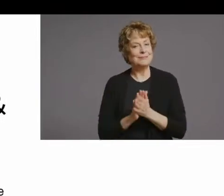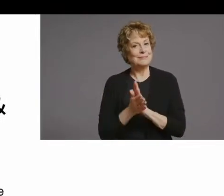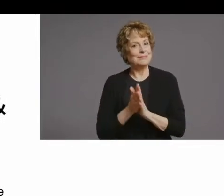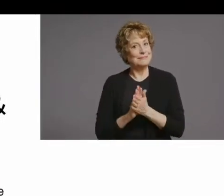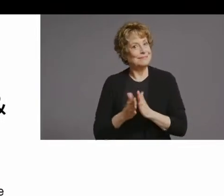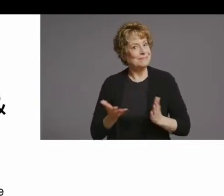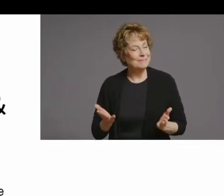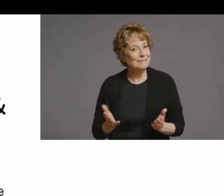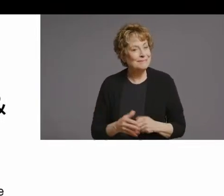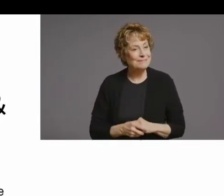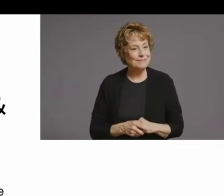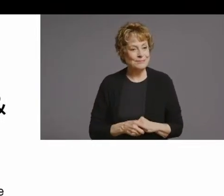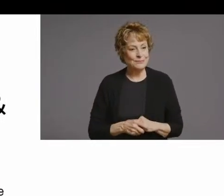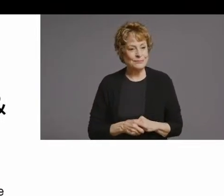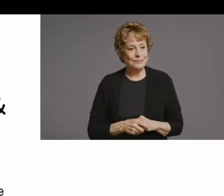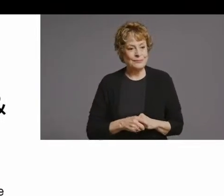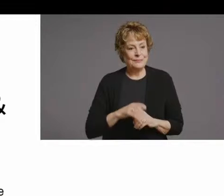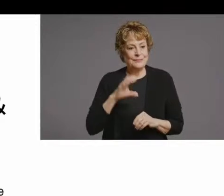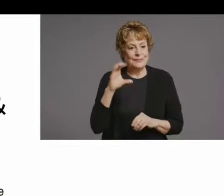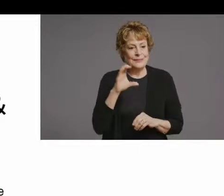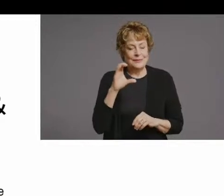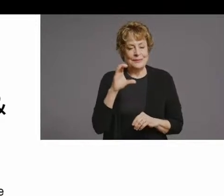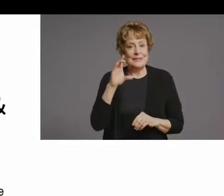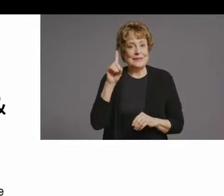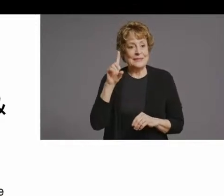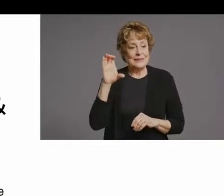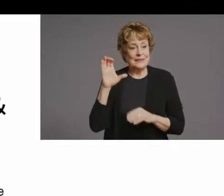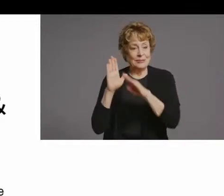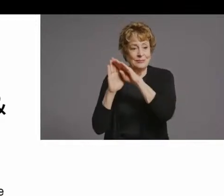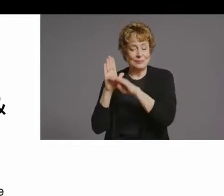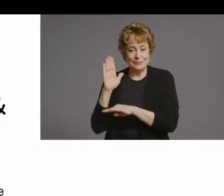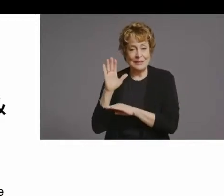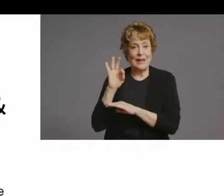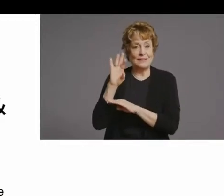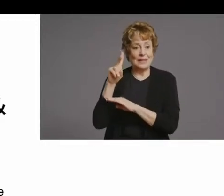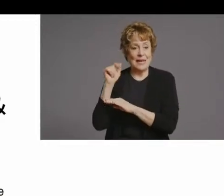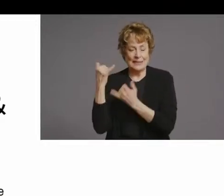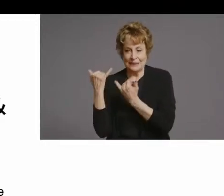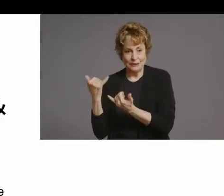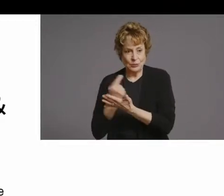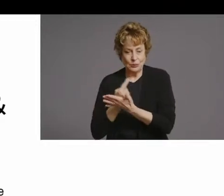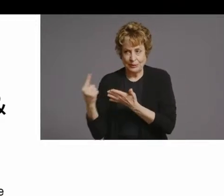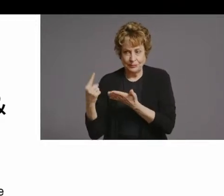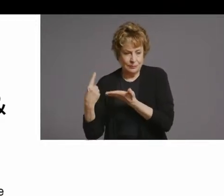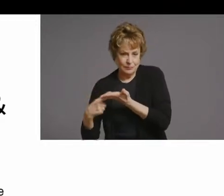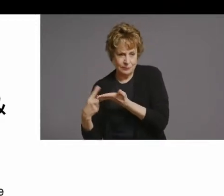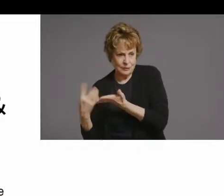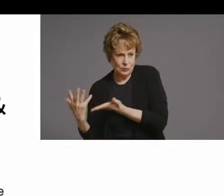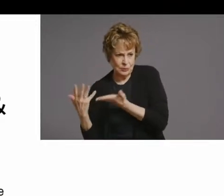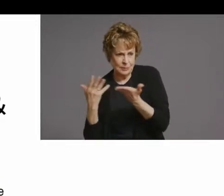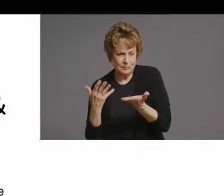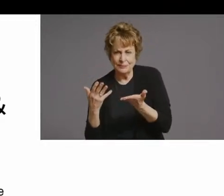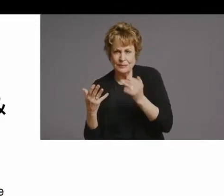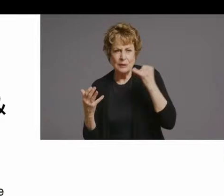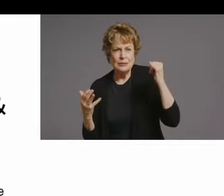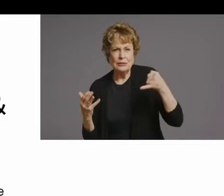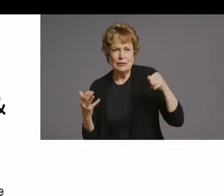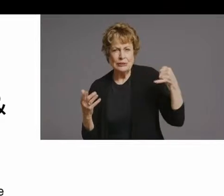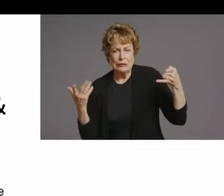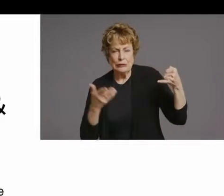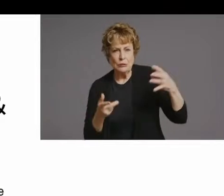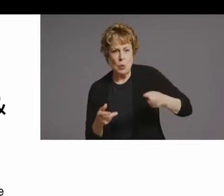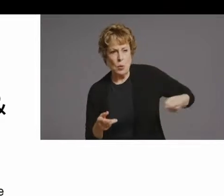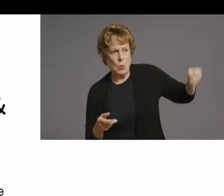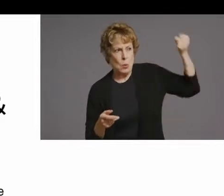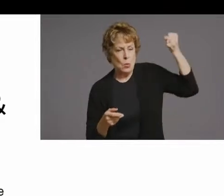So the CDC and the FDA this week recommended a pause in Johnson & Johnson